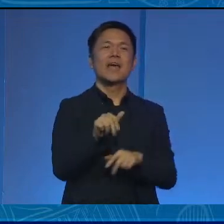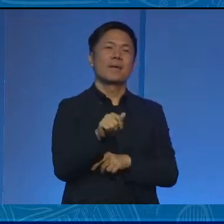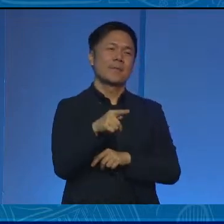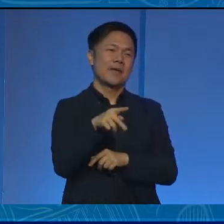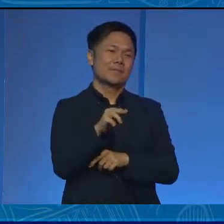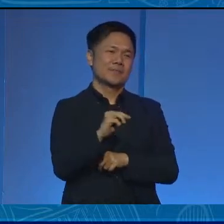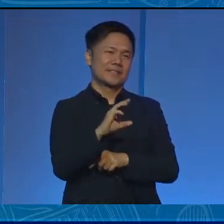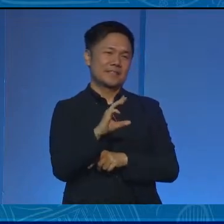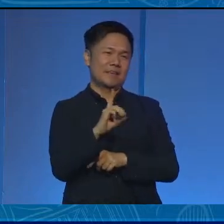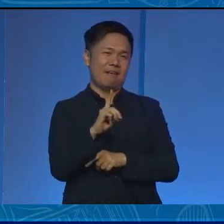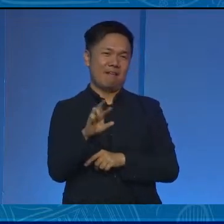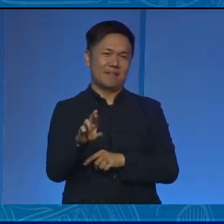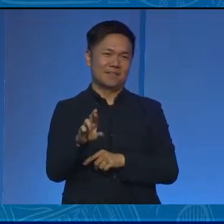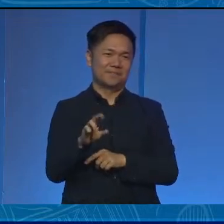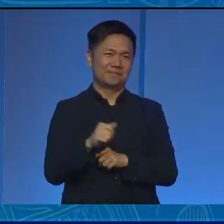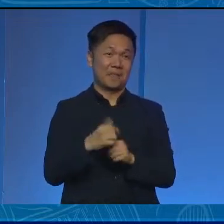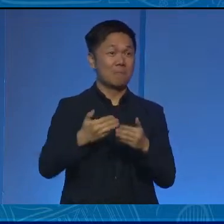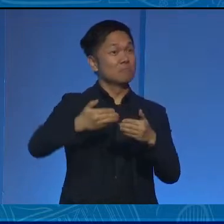APMCDRR since